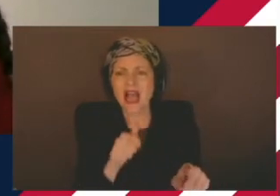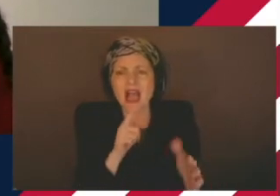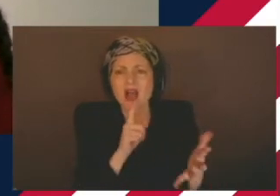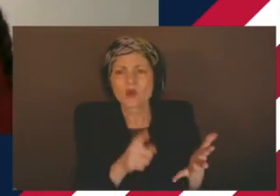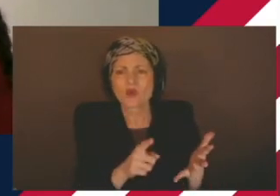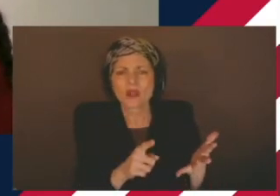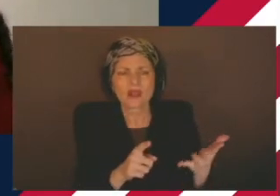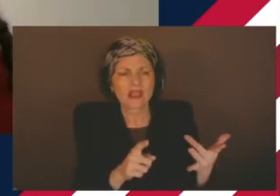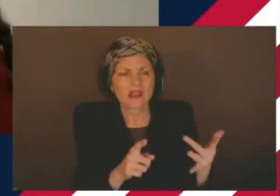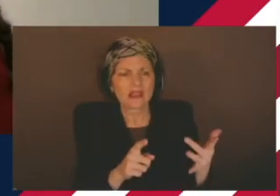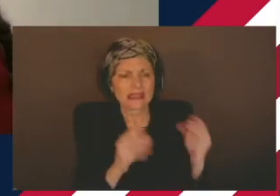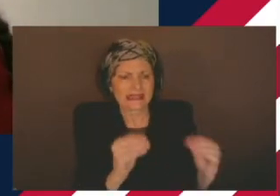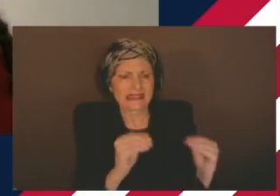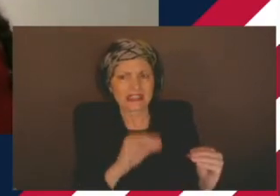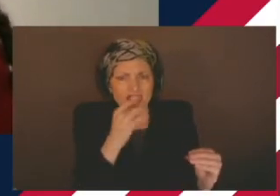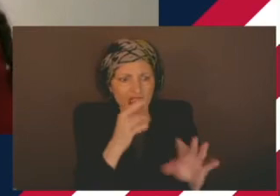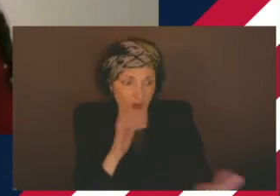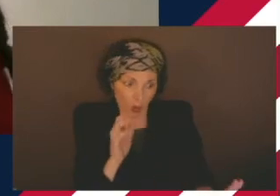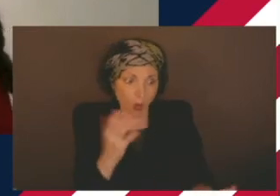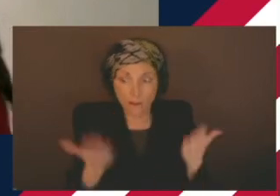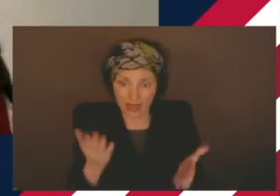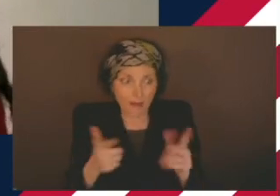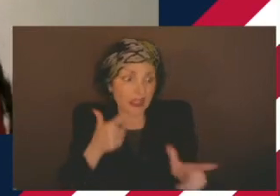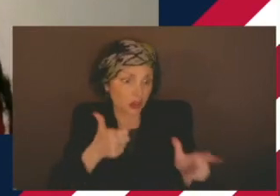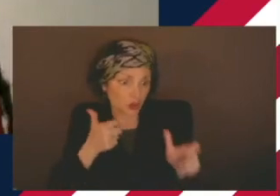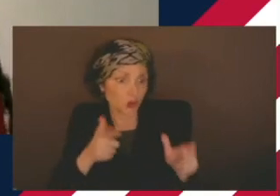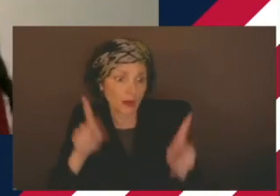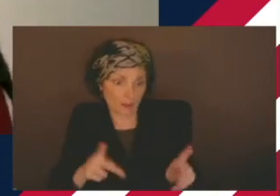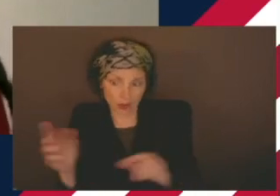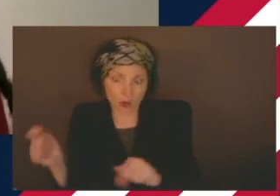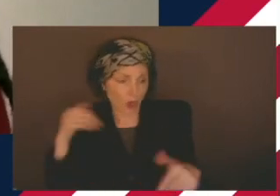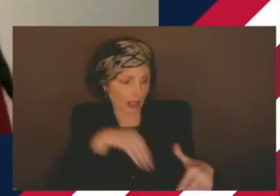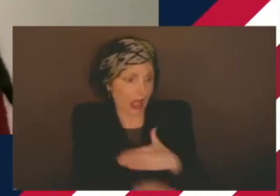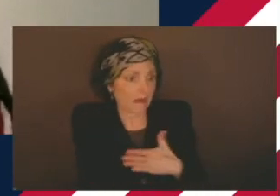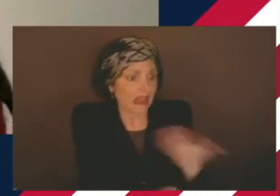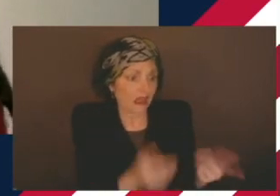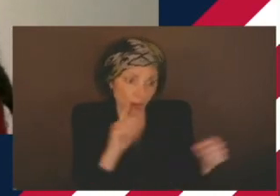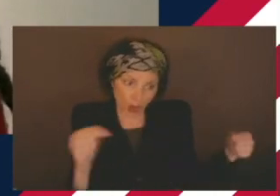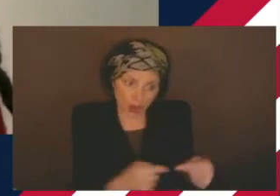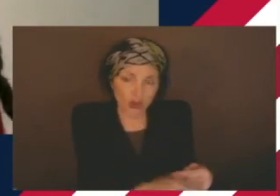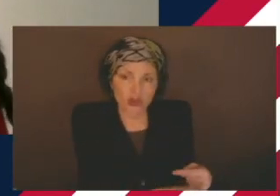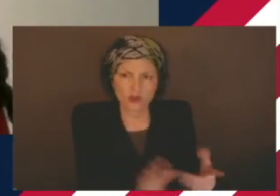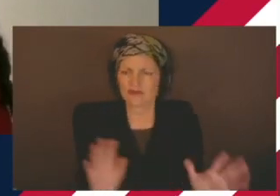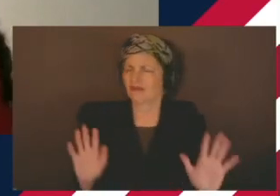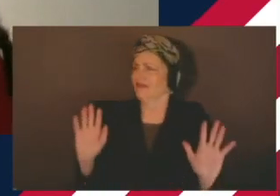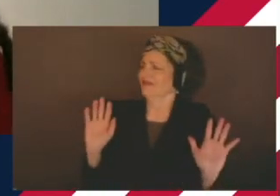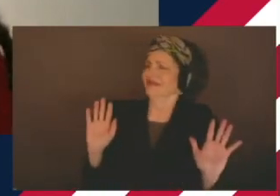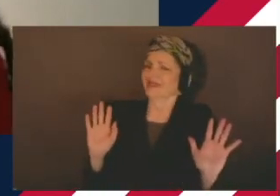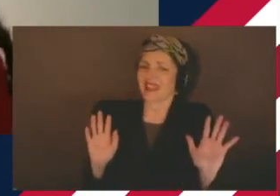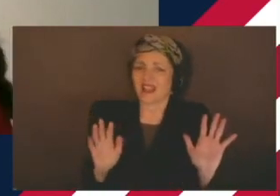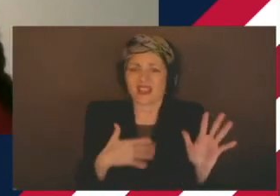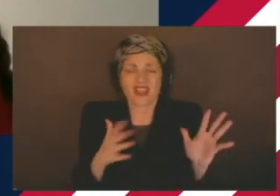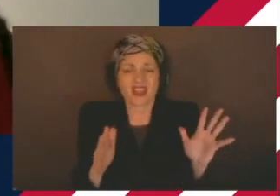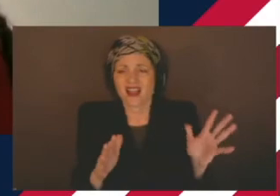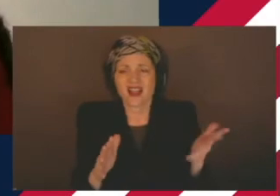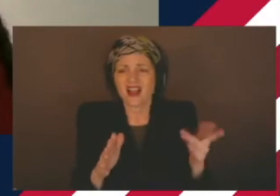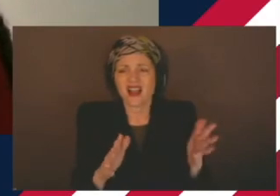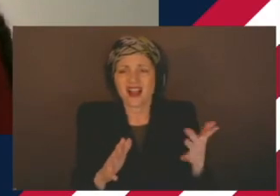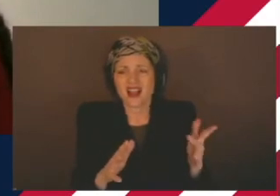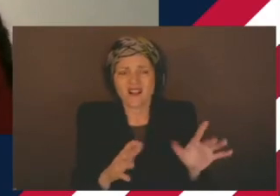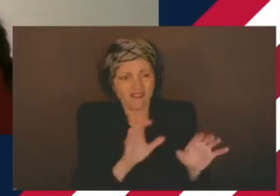harm them. And folks forget oftentimes that the shooter is a student, so they already know all of those implementations that are put in